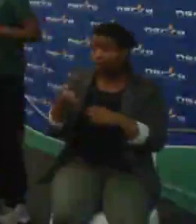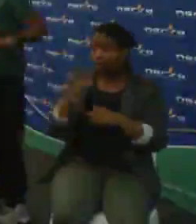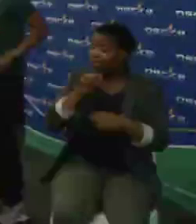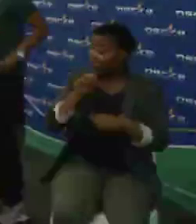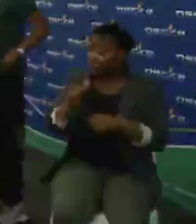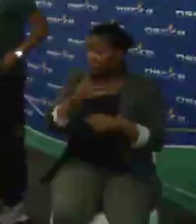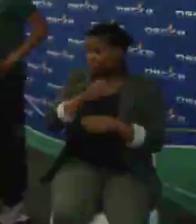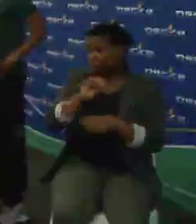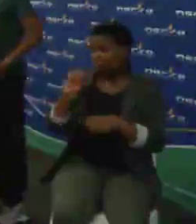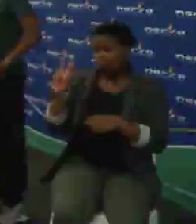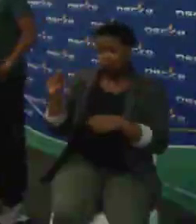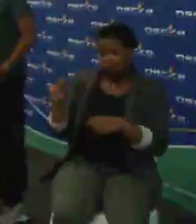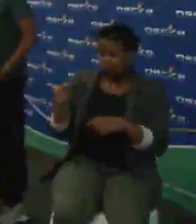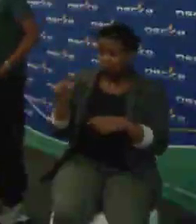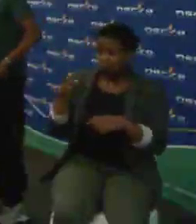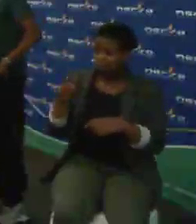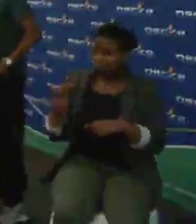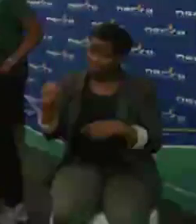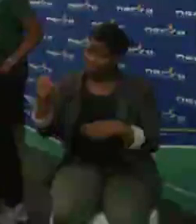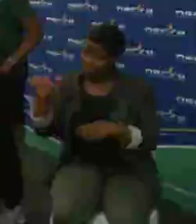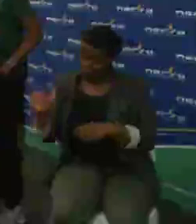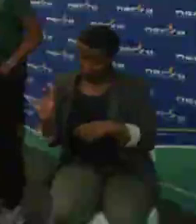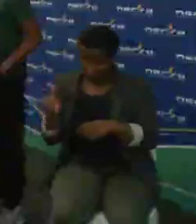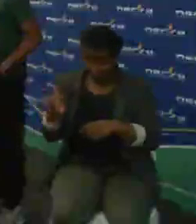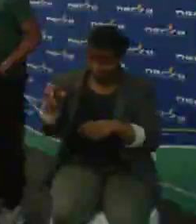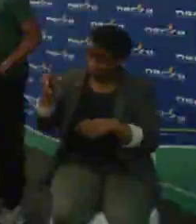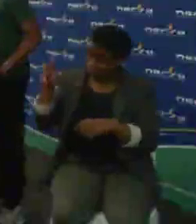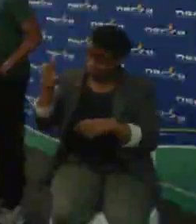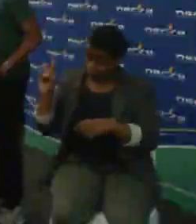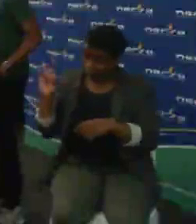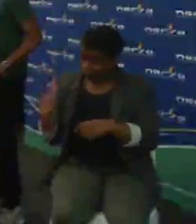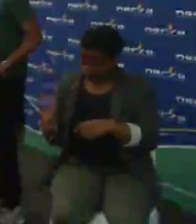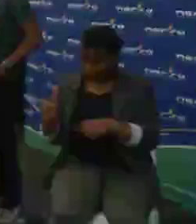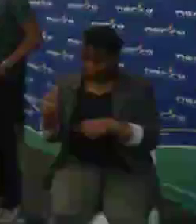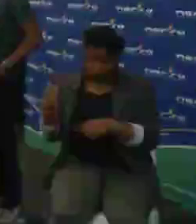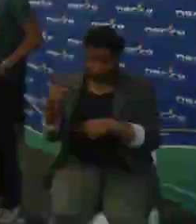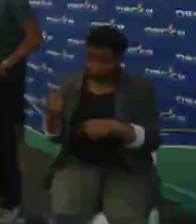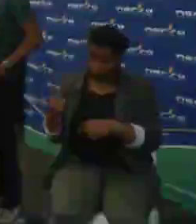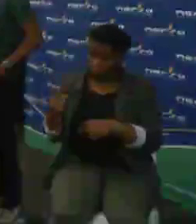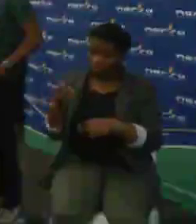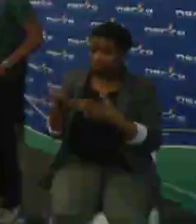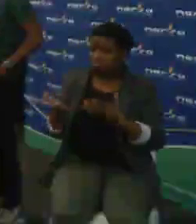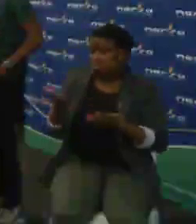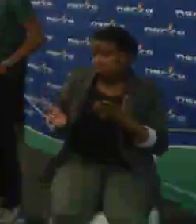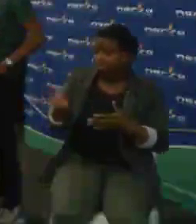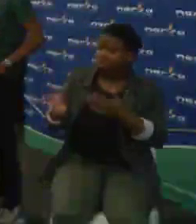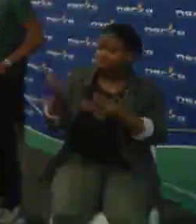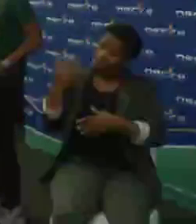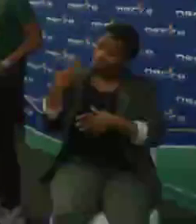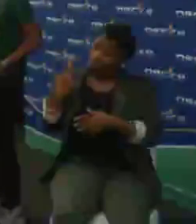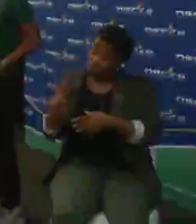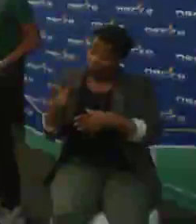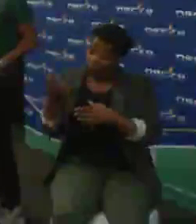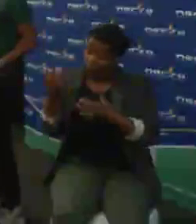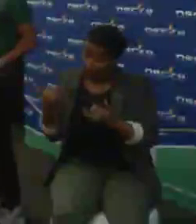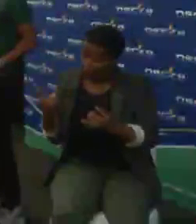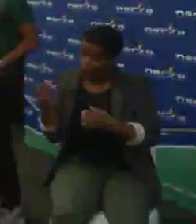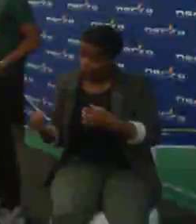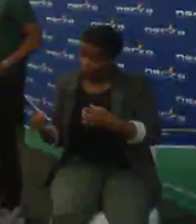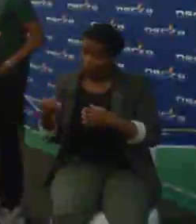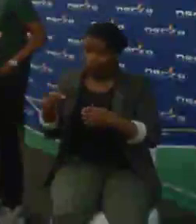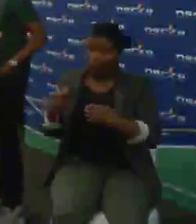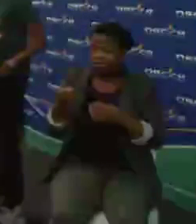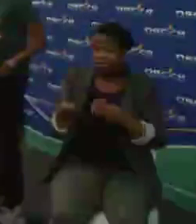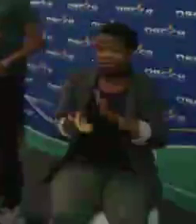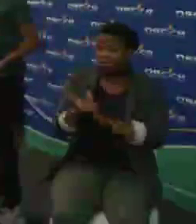because since MYPD 1, maybe that was the last time we had any reason to believe that there's predictability and stability in the